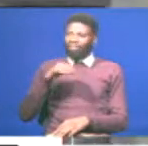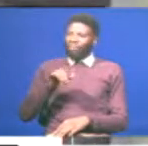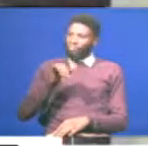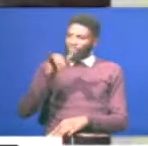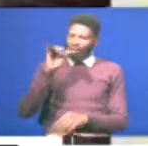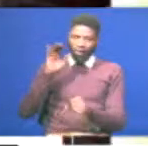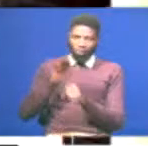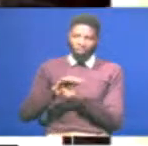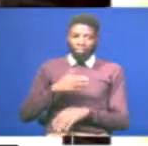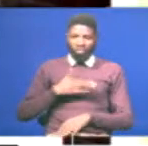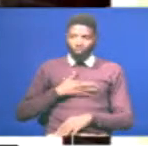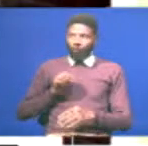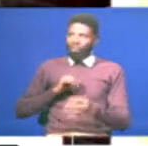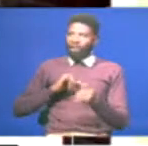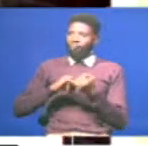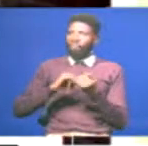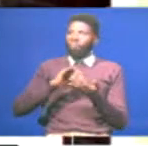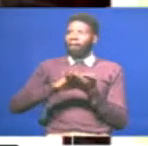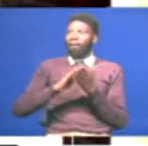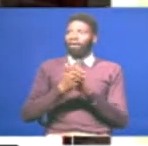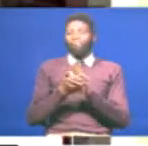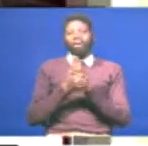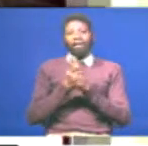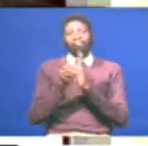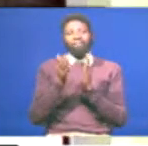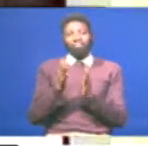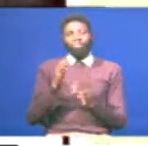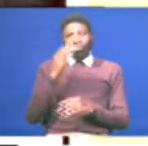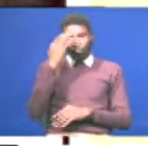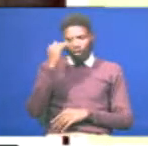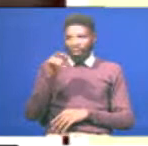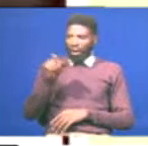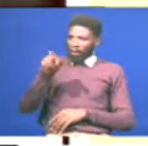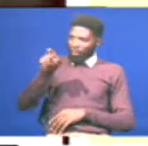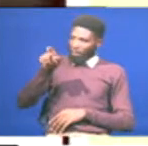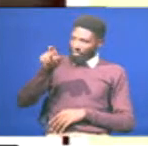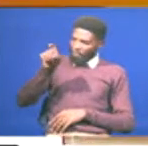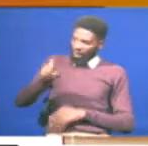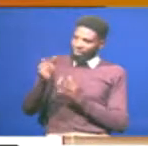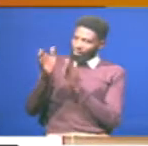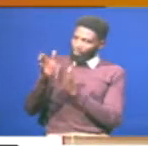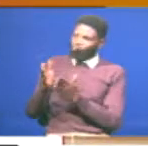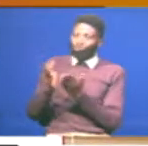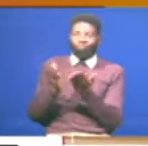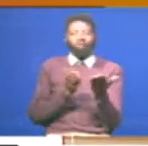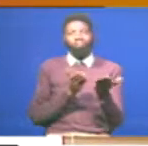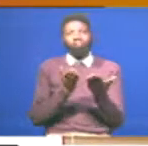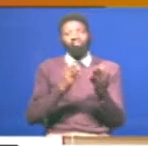a specialist, because now somebody had to keep operating the server. Okay. In fact, one joke is